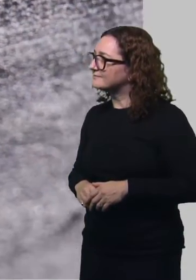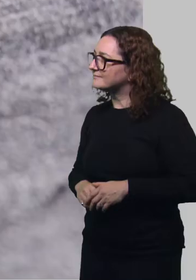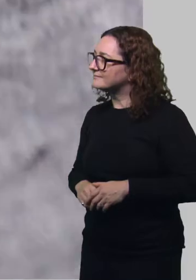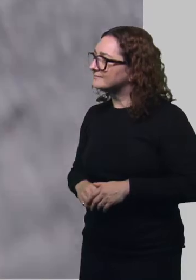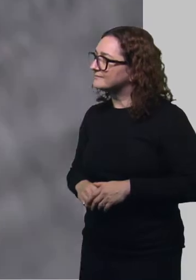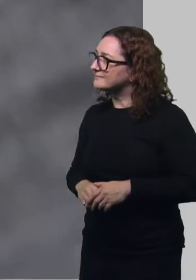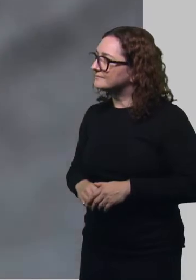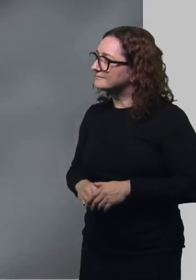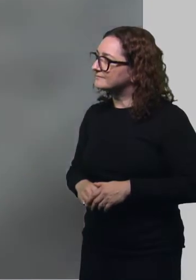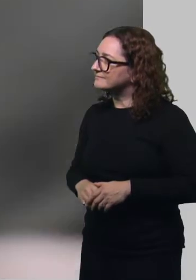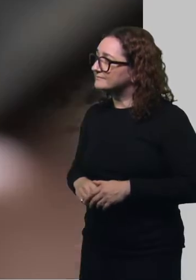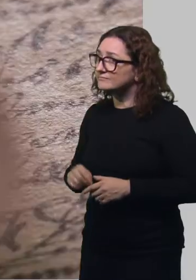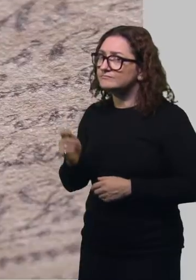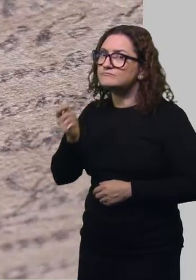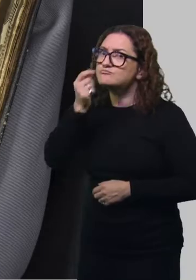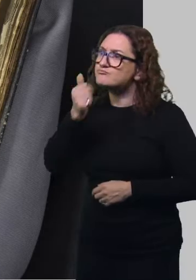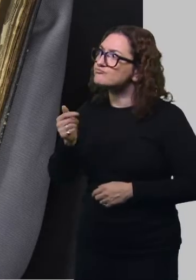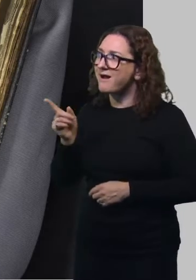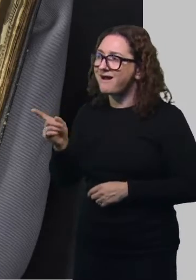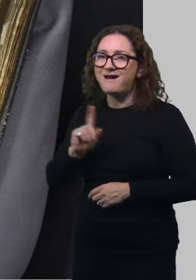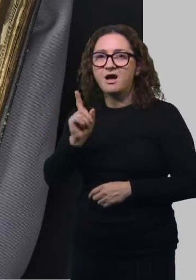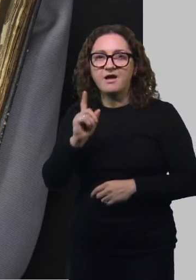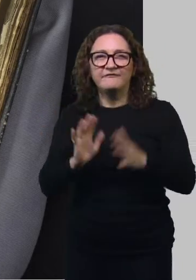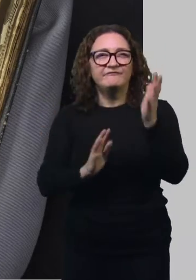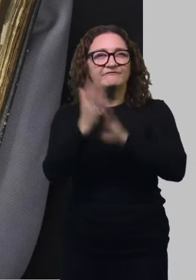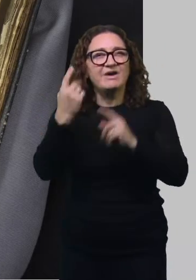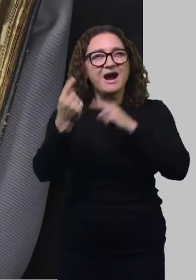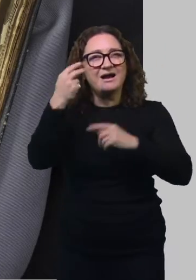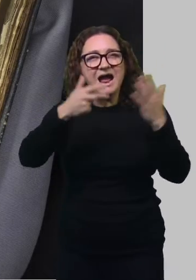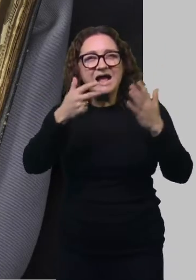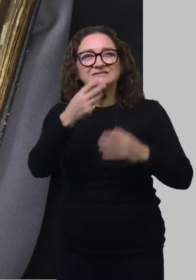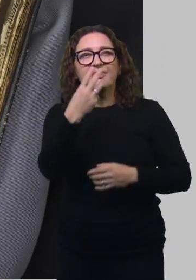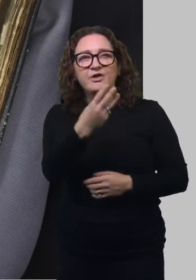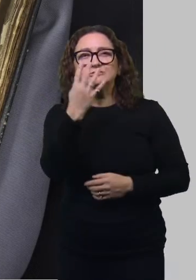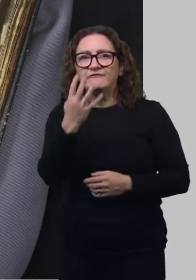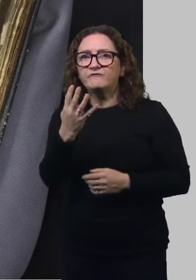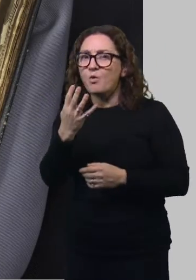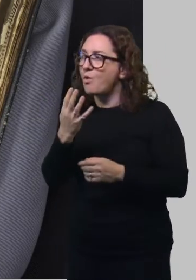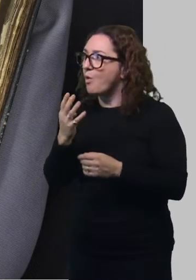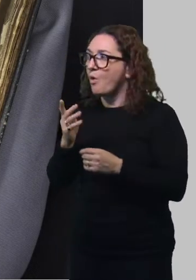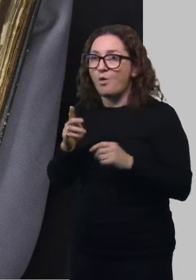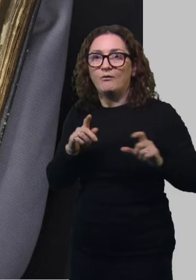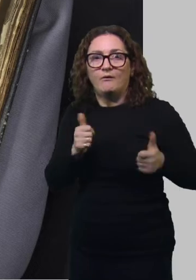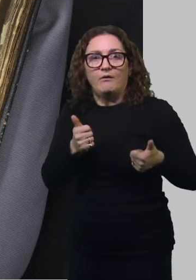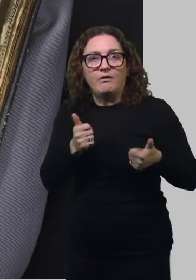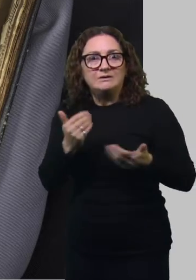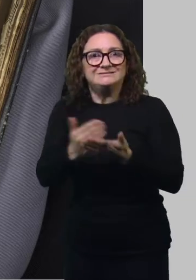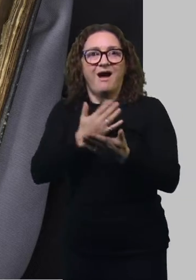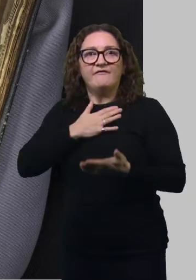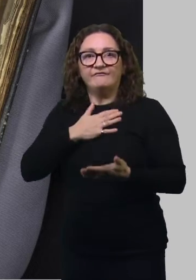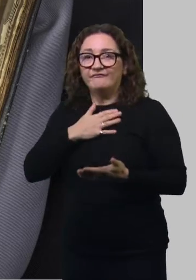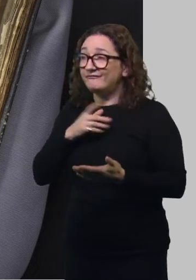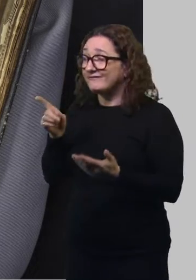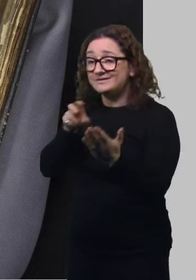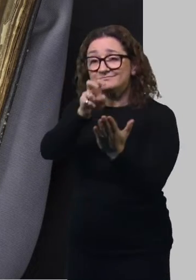This is one of the rare House of Commons archives that survived the 1834 fire. This is a record of the proceedings in the House of